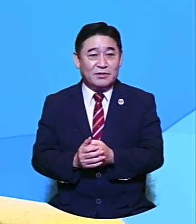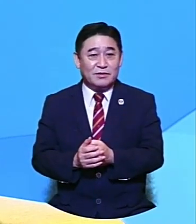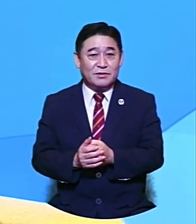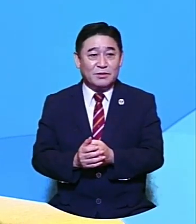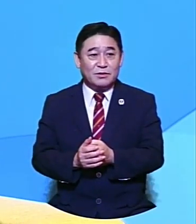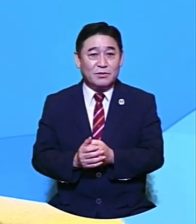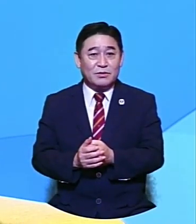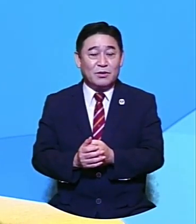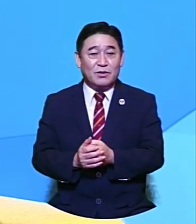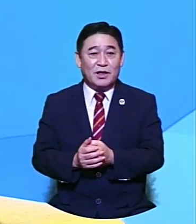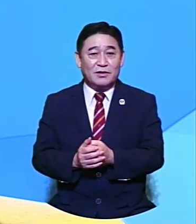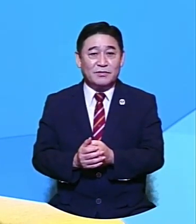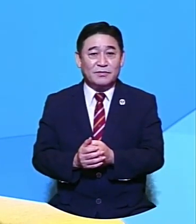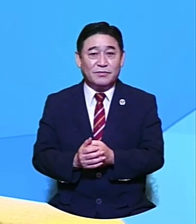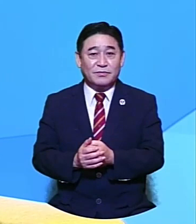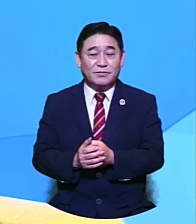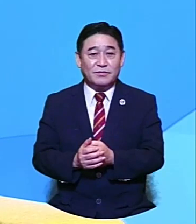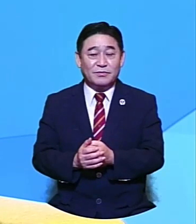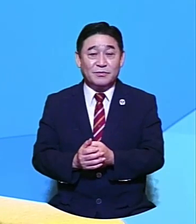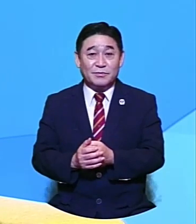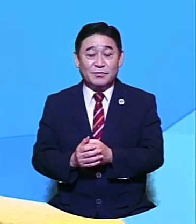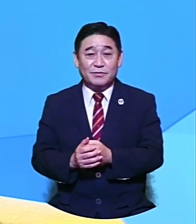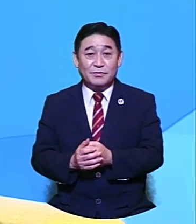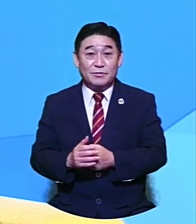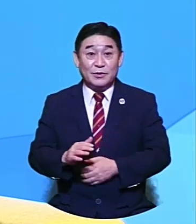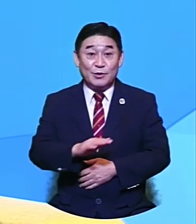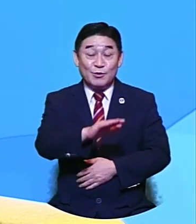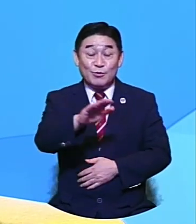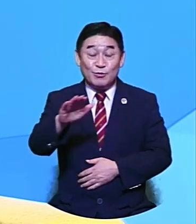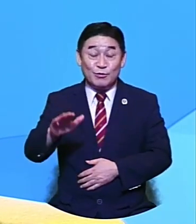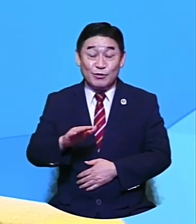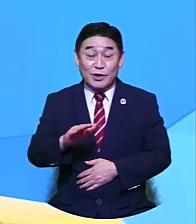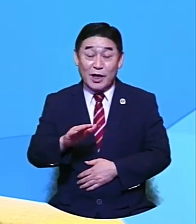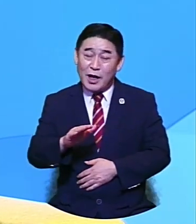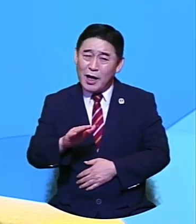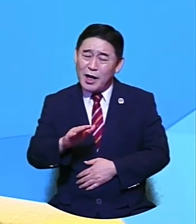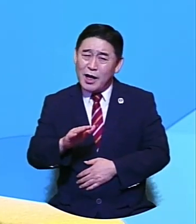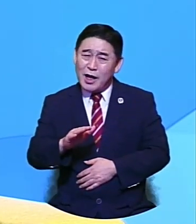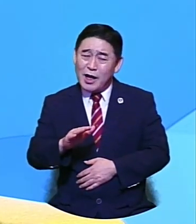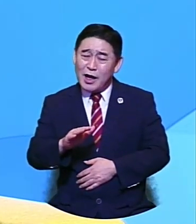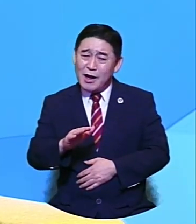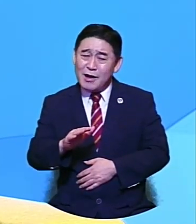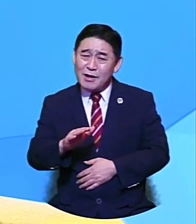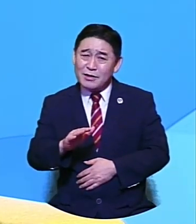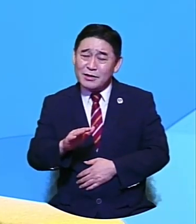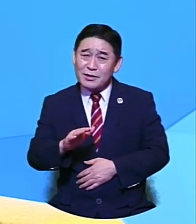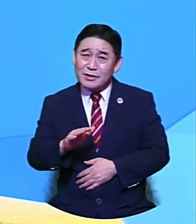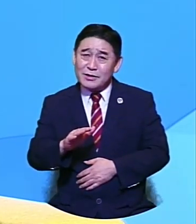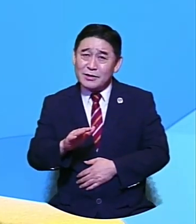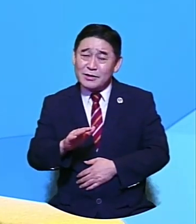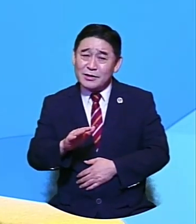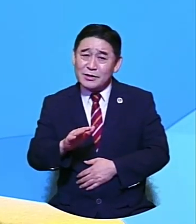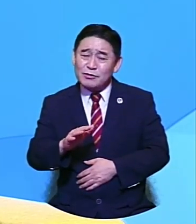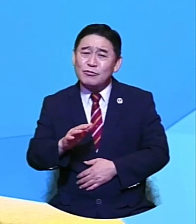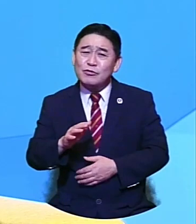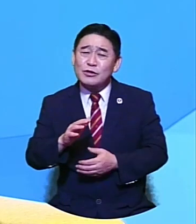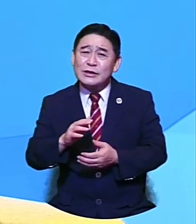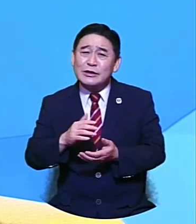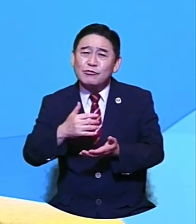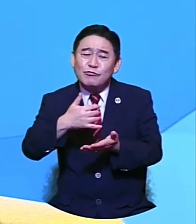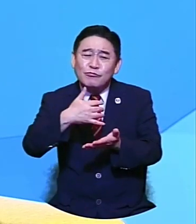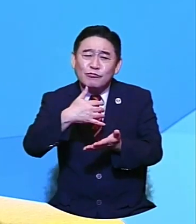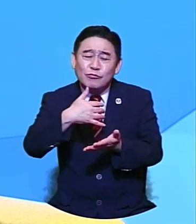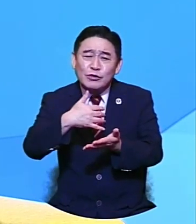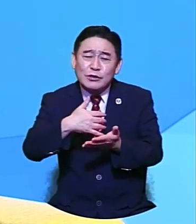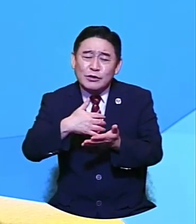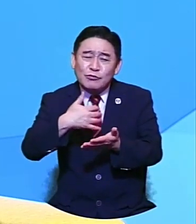quantify it. A lot of qualitative aspects over there. For example, if I went to the Tanzania 10